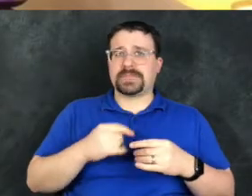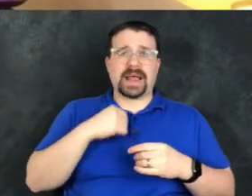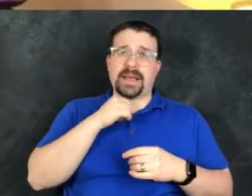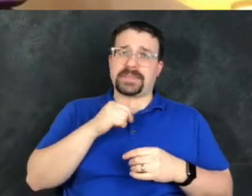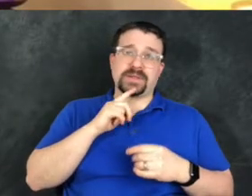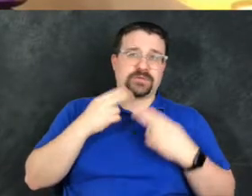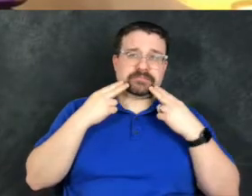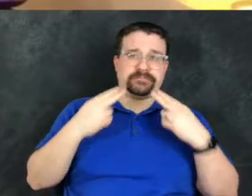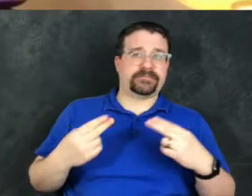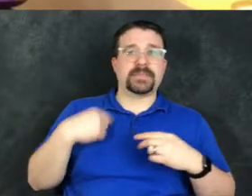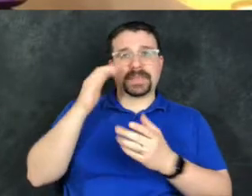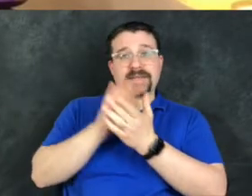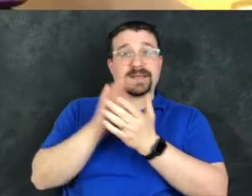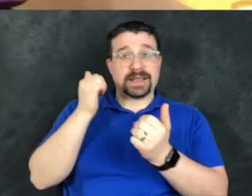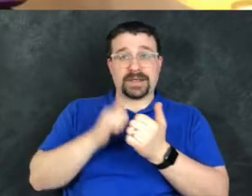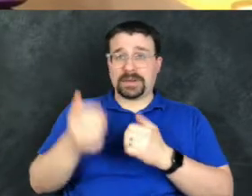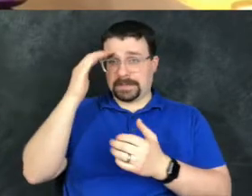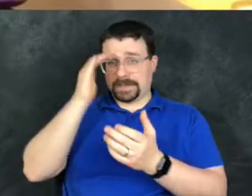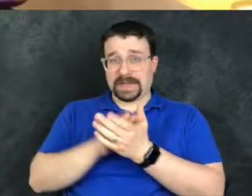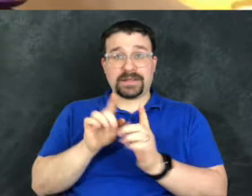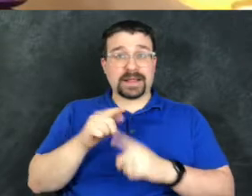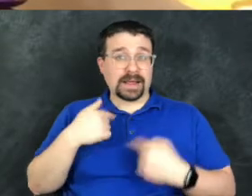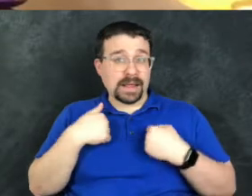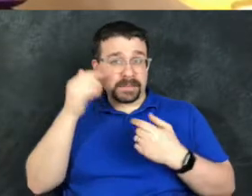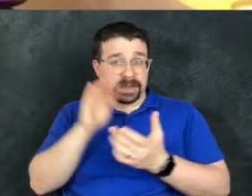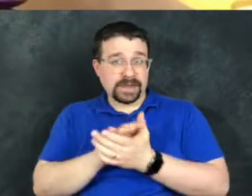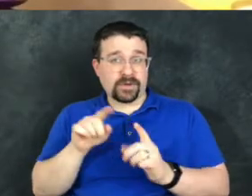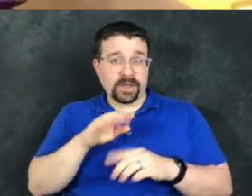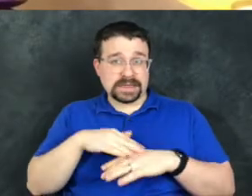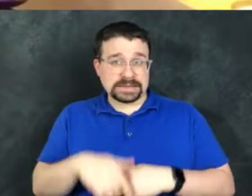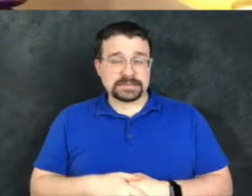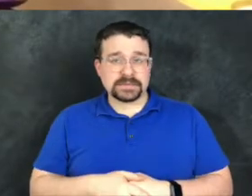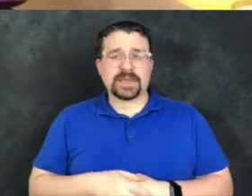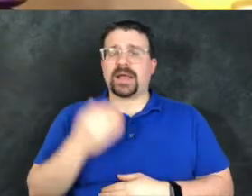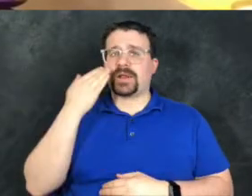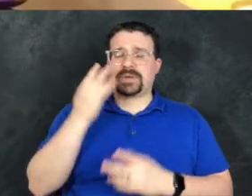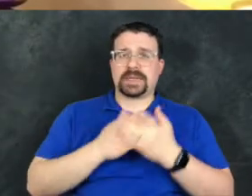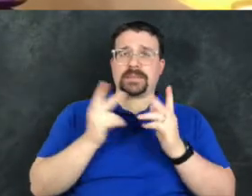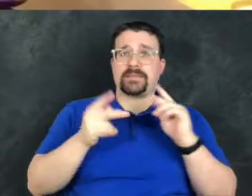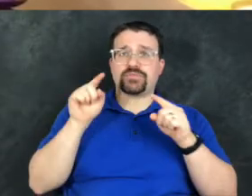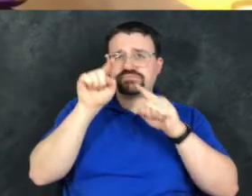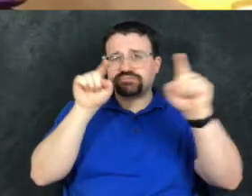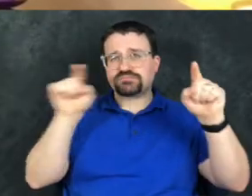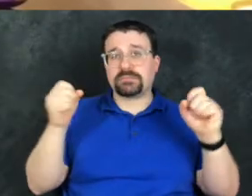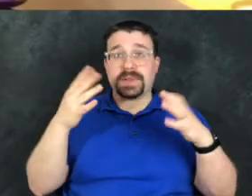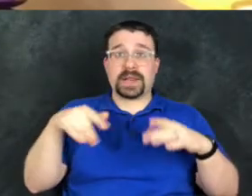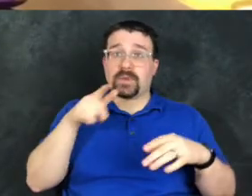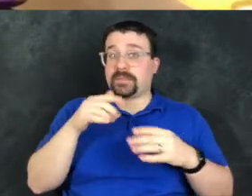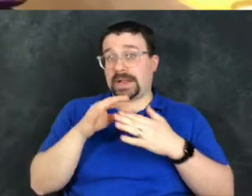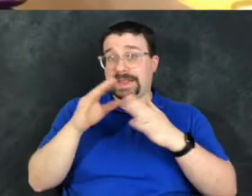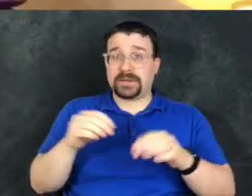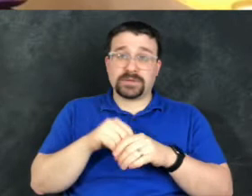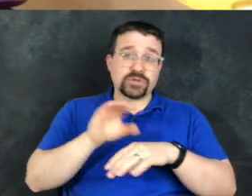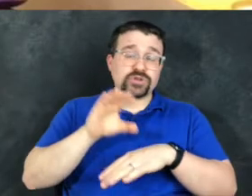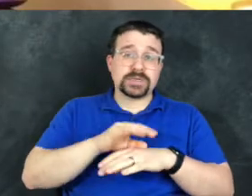But even with all this said, I'm not so naive as to believe that everyone believes like I do on this. I know there are those out